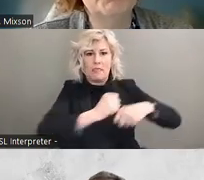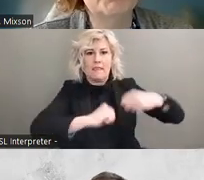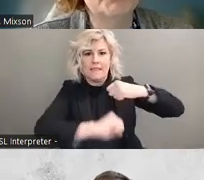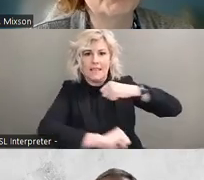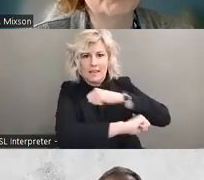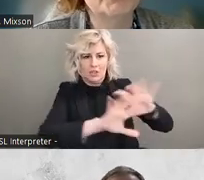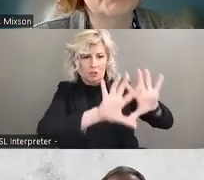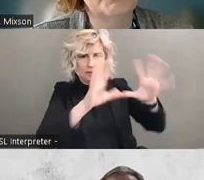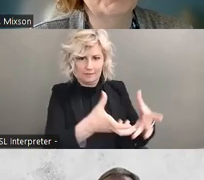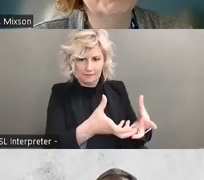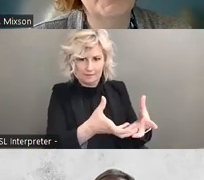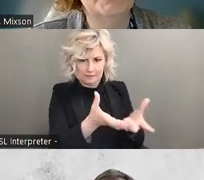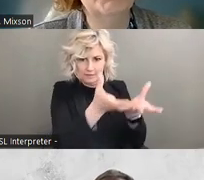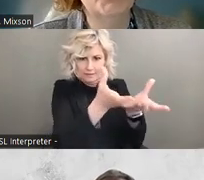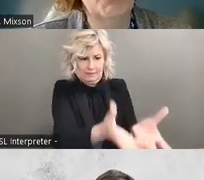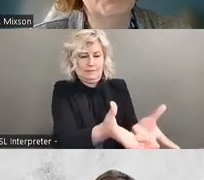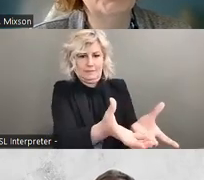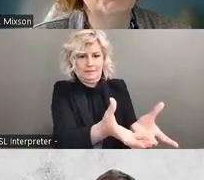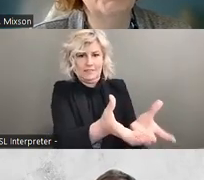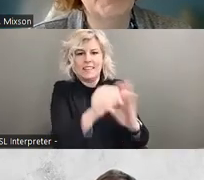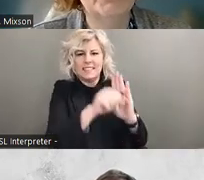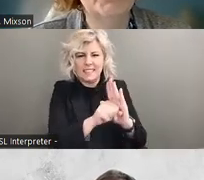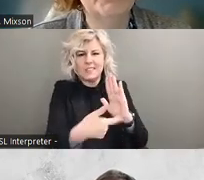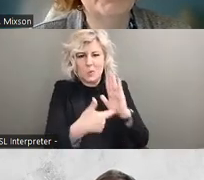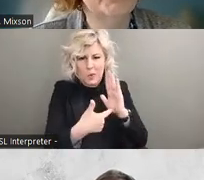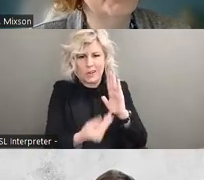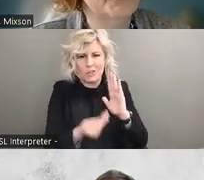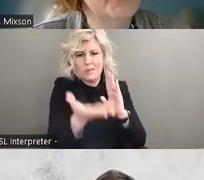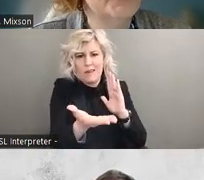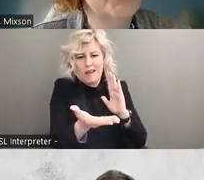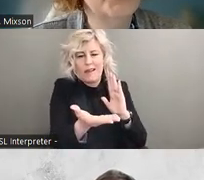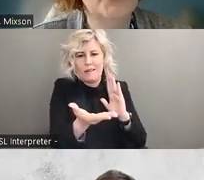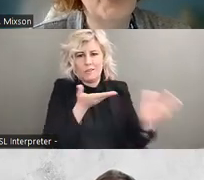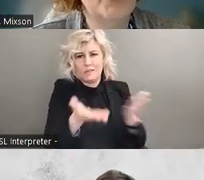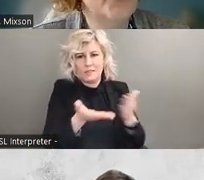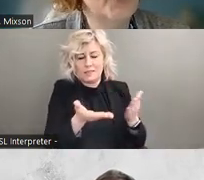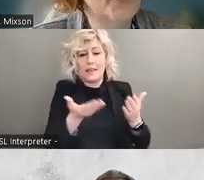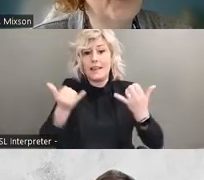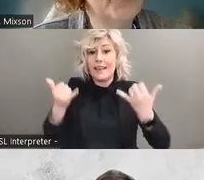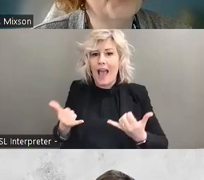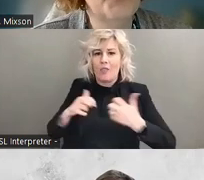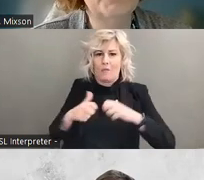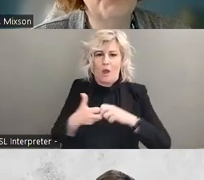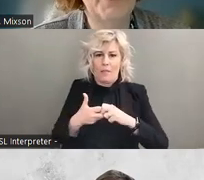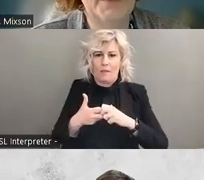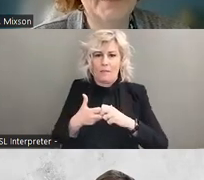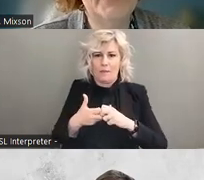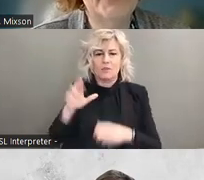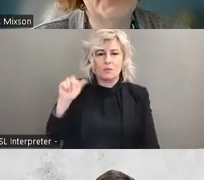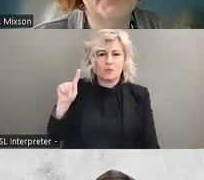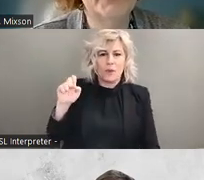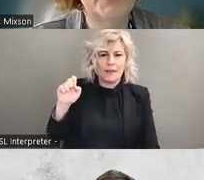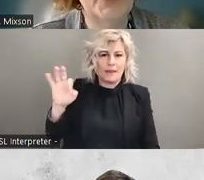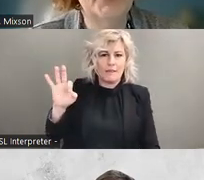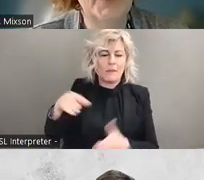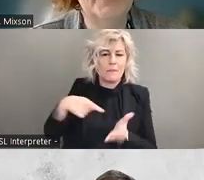upon which the state is required to provide the services The issues now are with the rate of pay